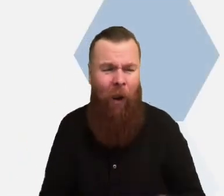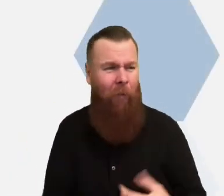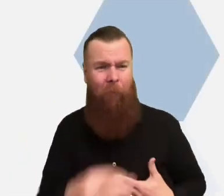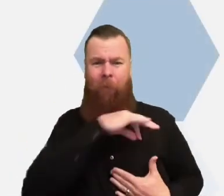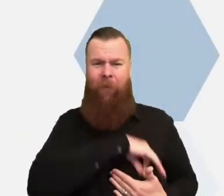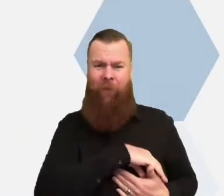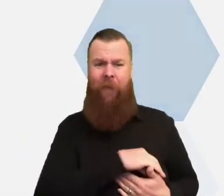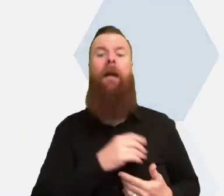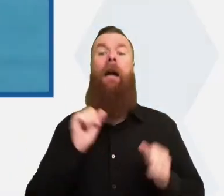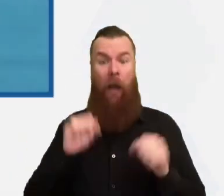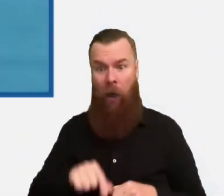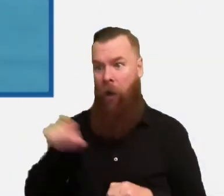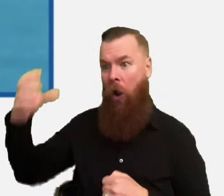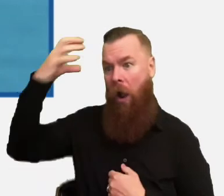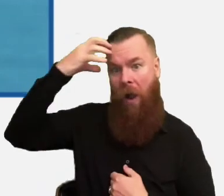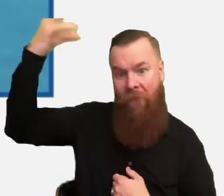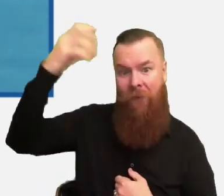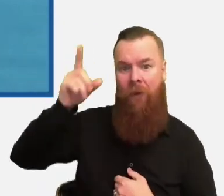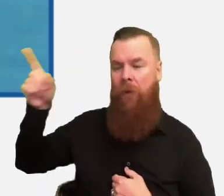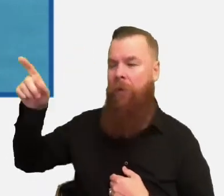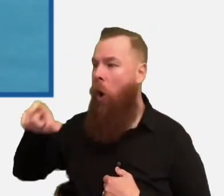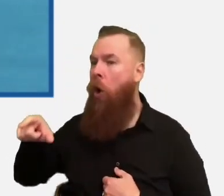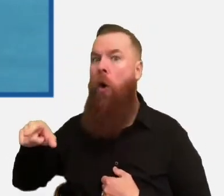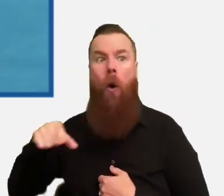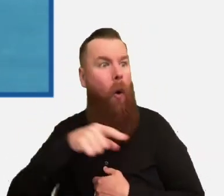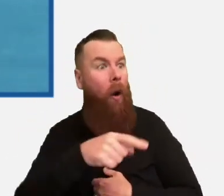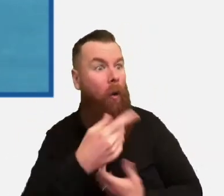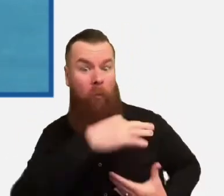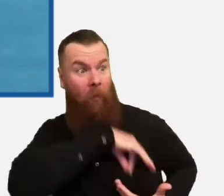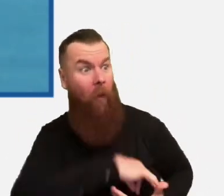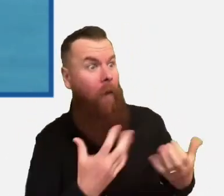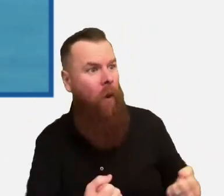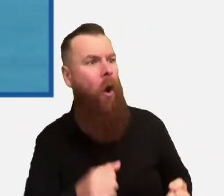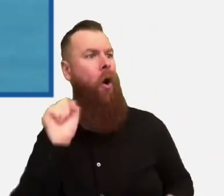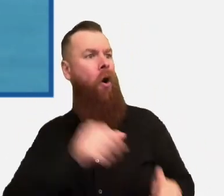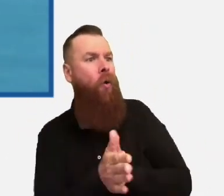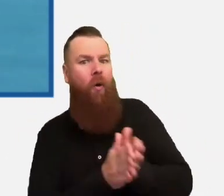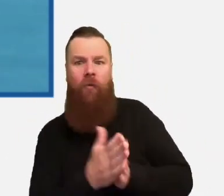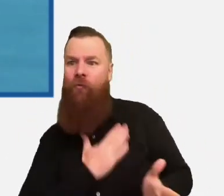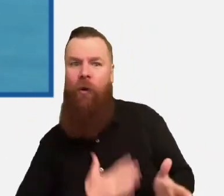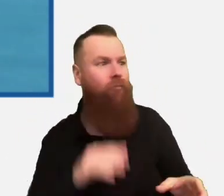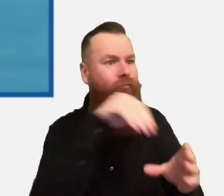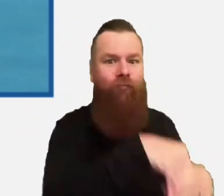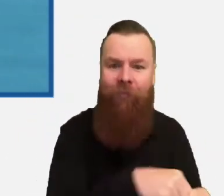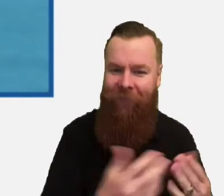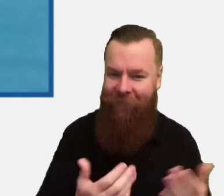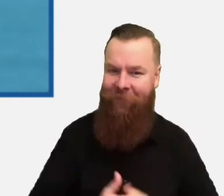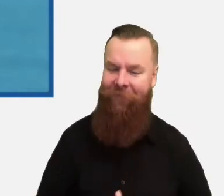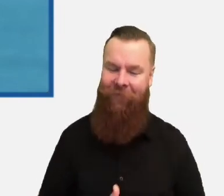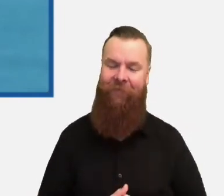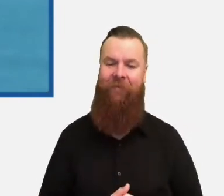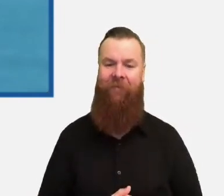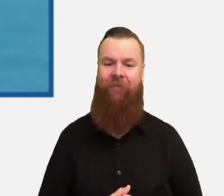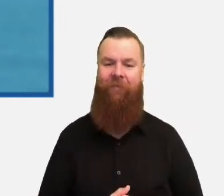Yeah, thank you for the question. Yeah, so we found plenty of evidence that investment into resilience